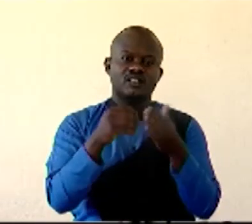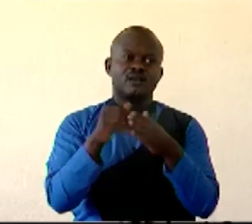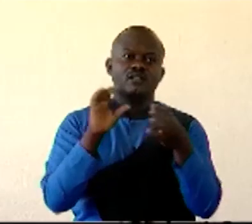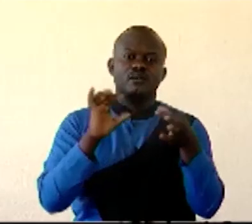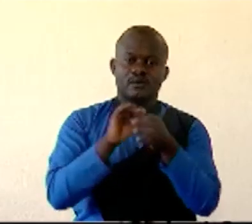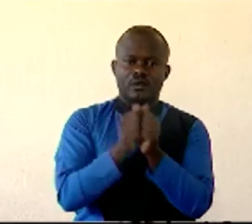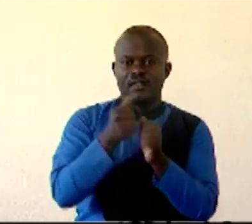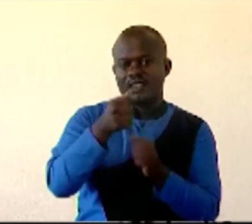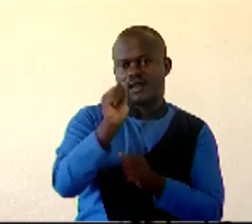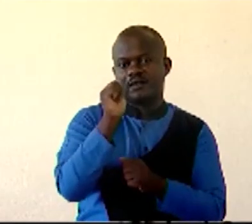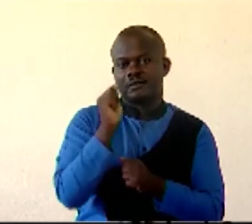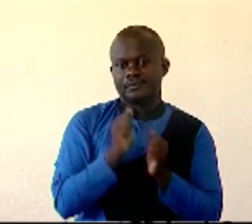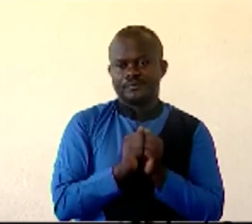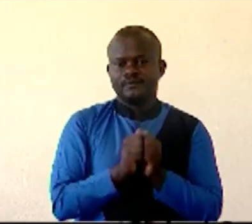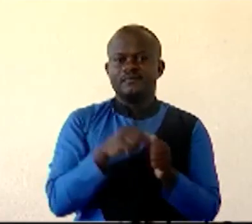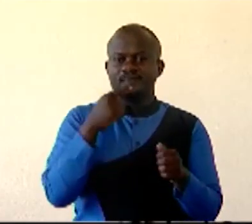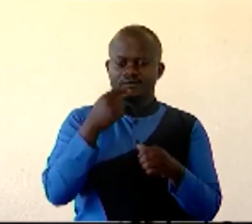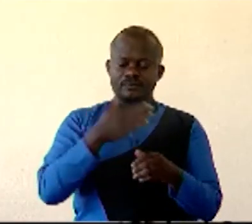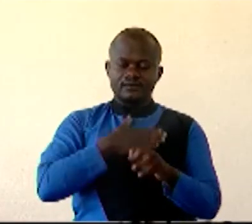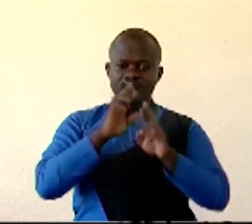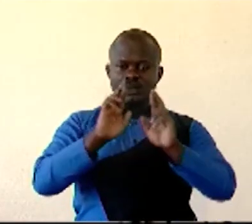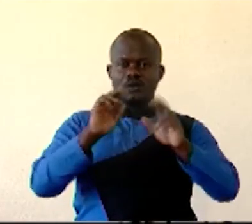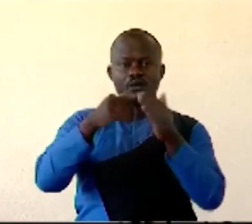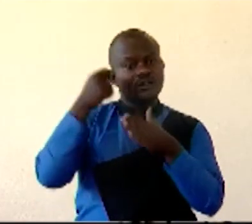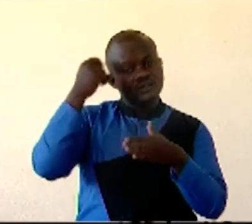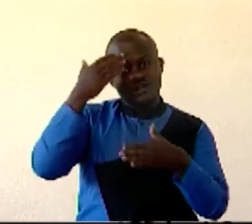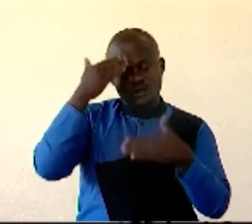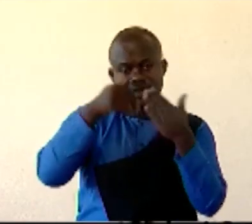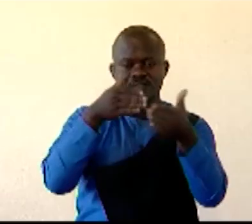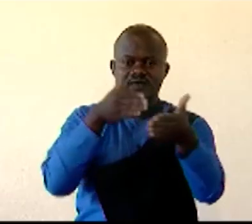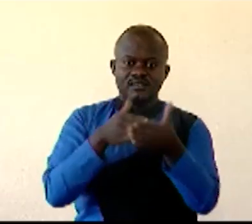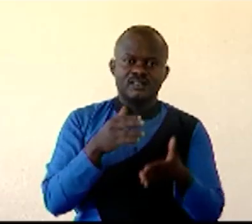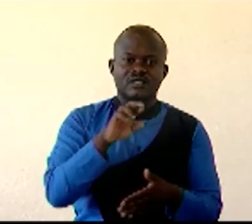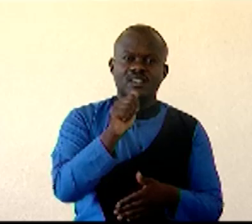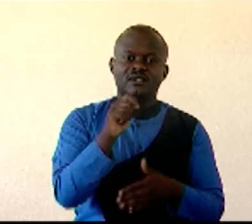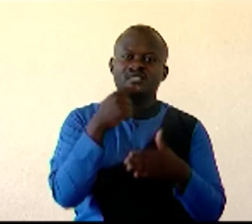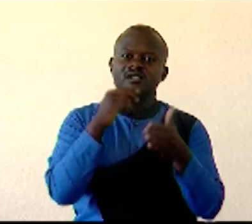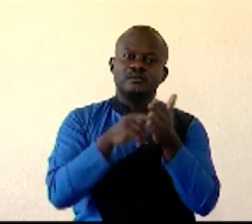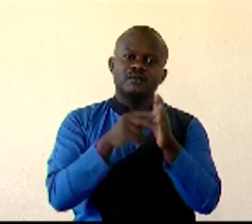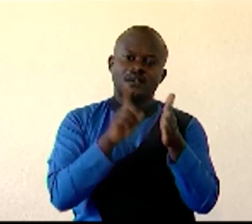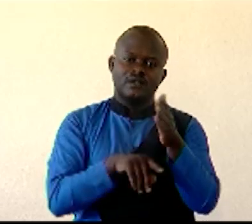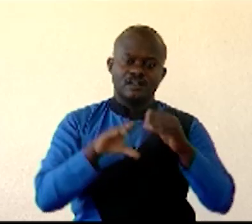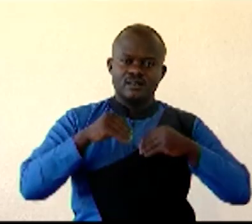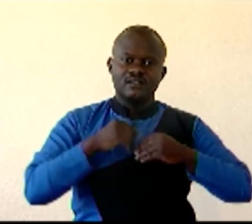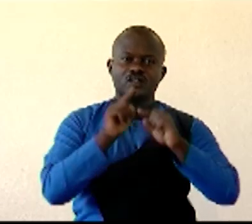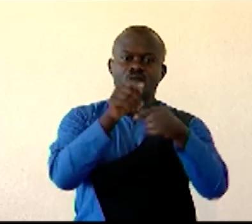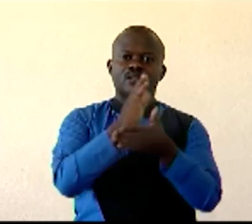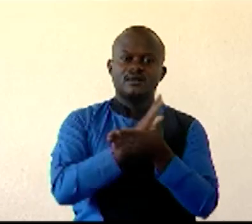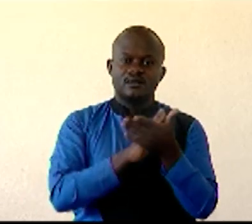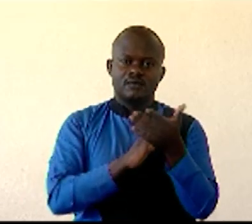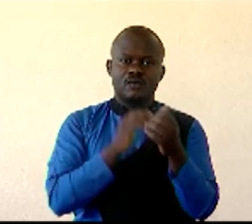that excess. So I hope you understand what a limiting reactant is. Now let's go to some